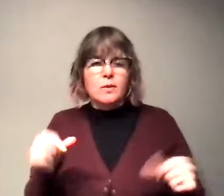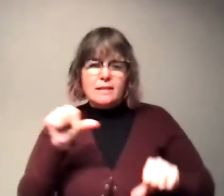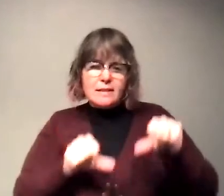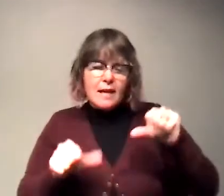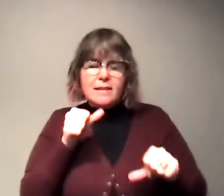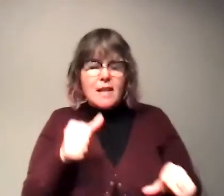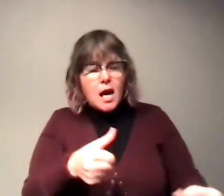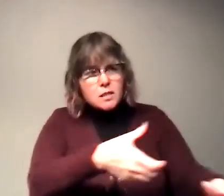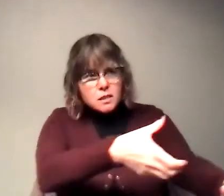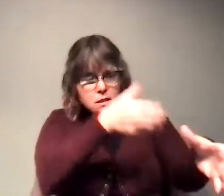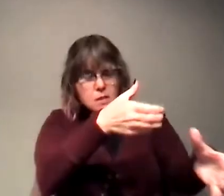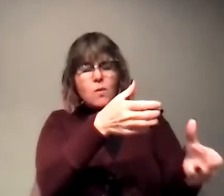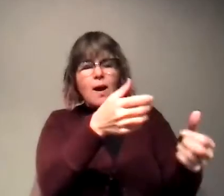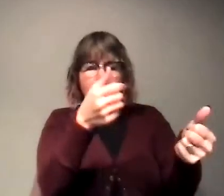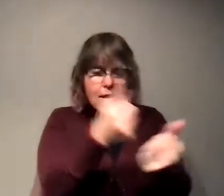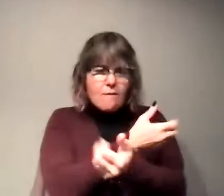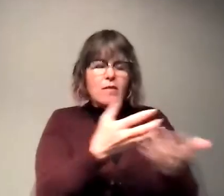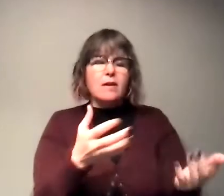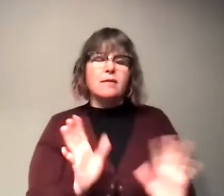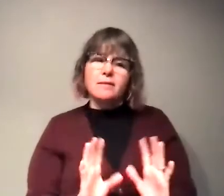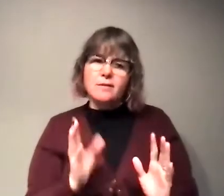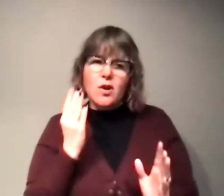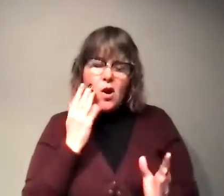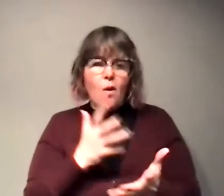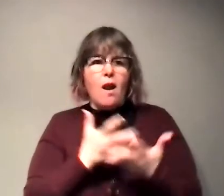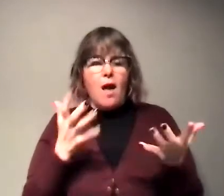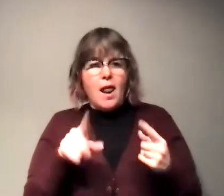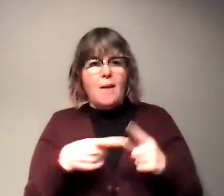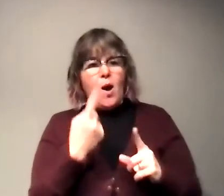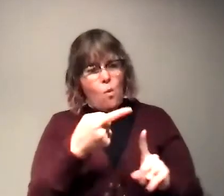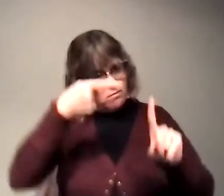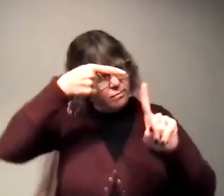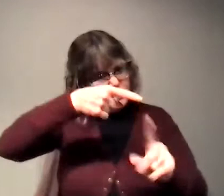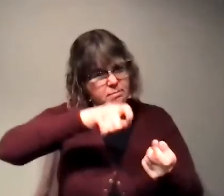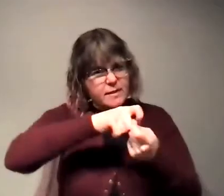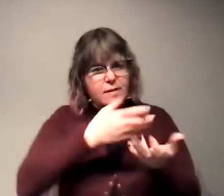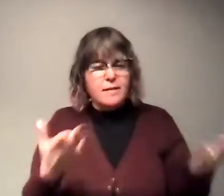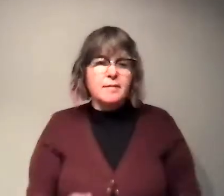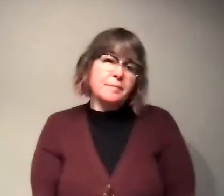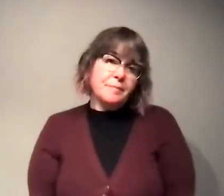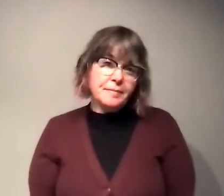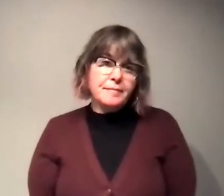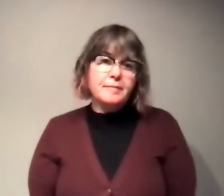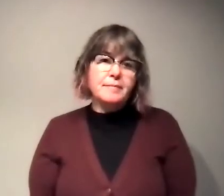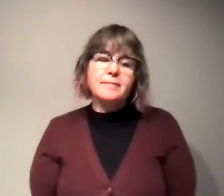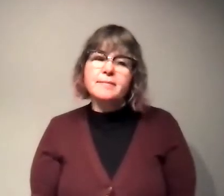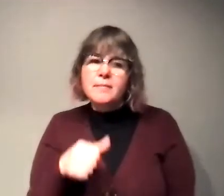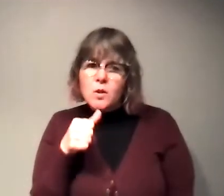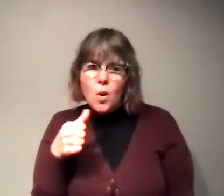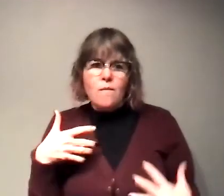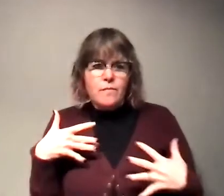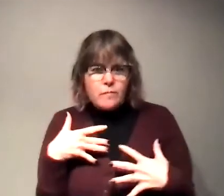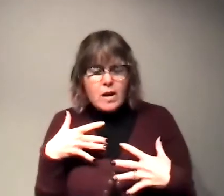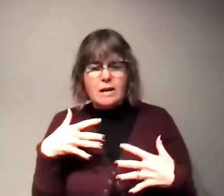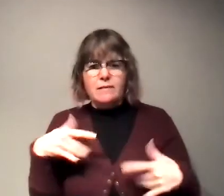super geniuses who know everything. We just know a ton about one thing. So don't be intimidated by science. You don't have to know